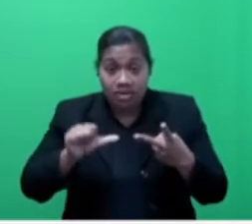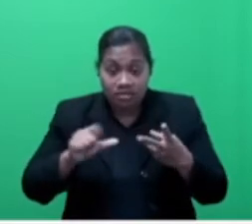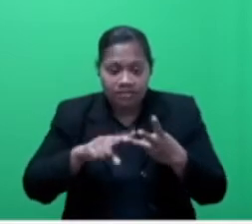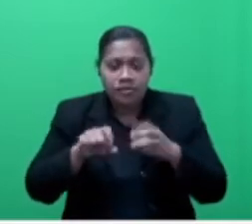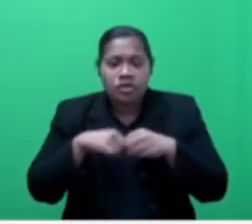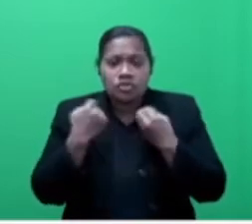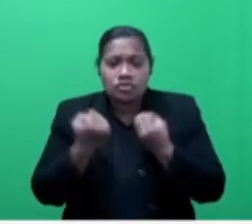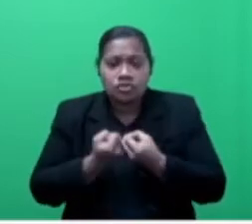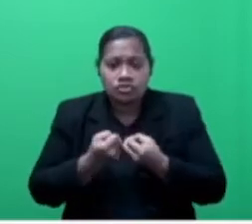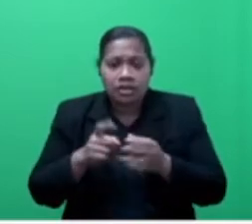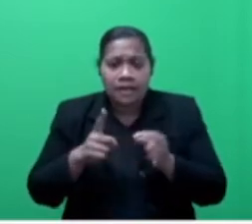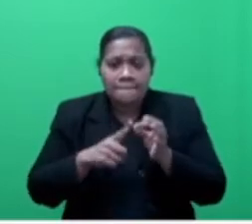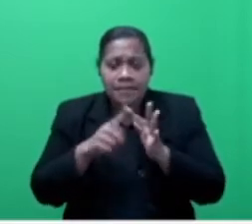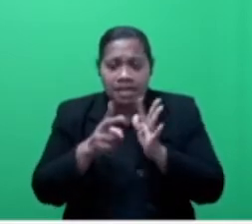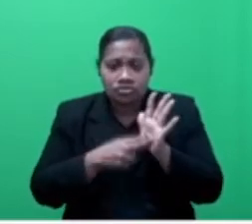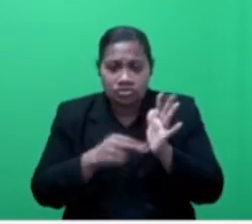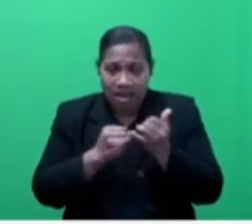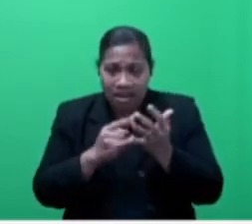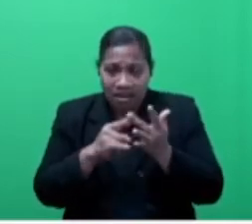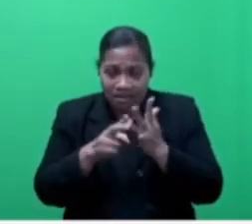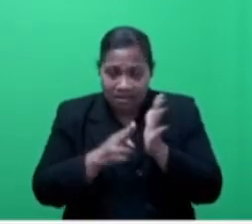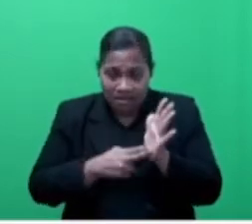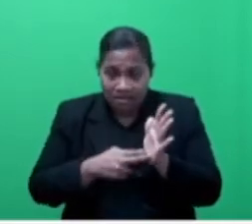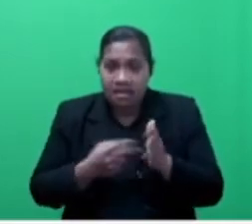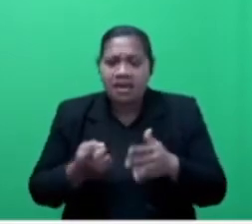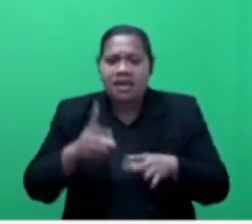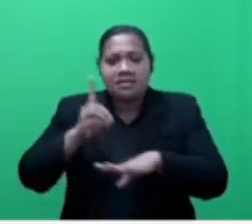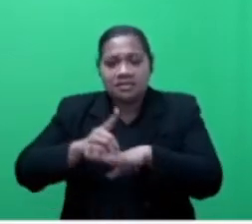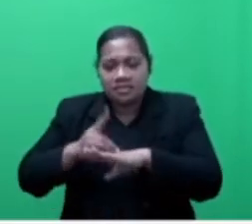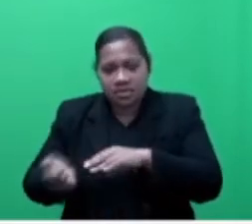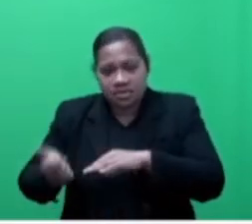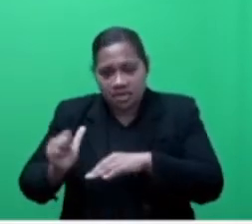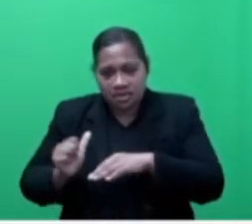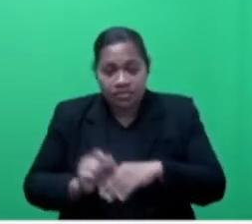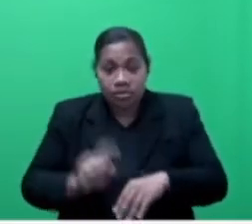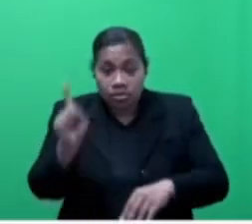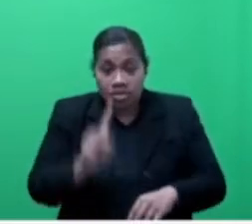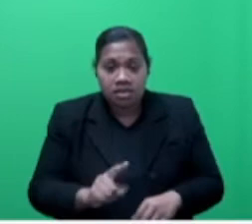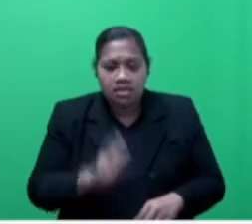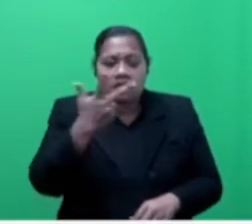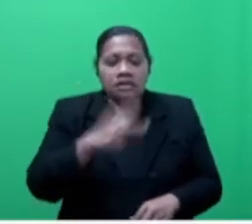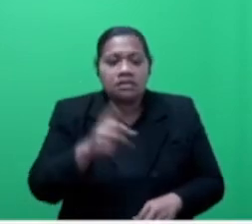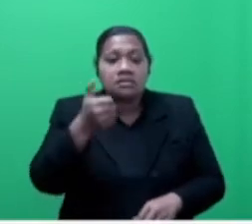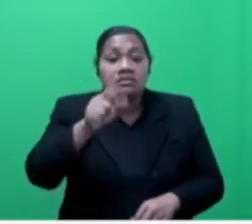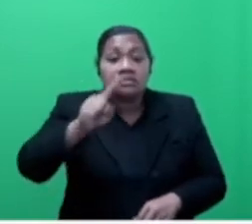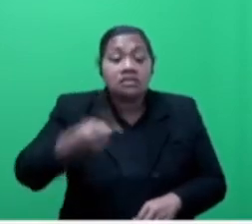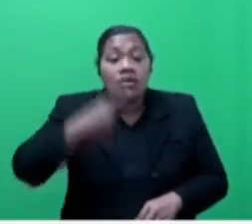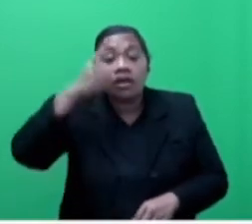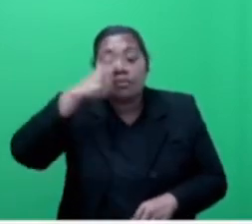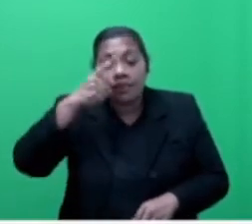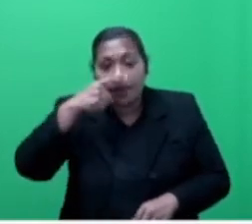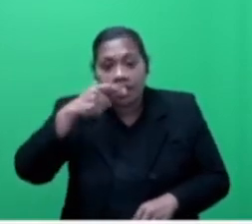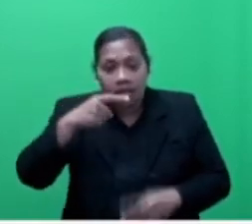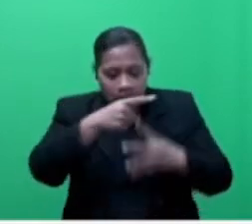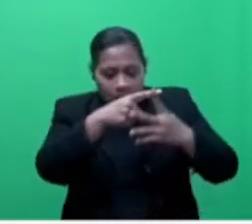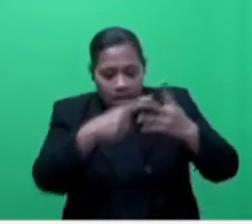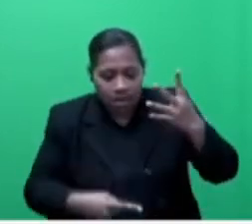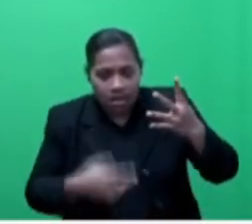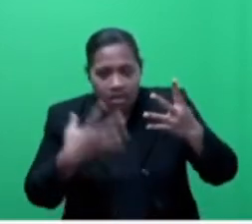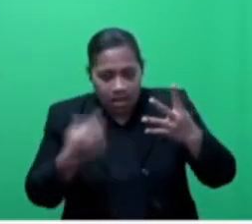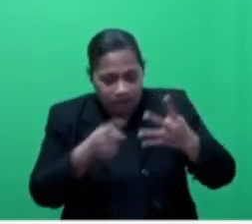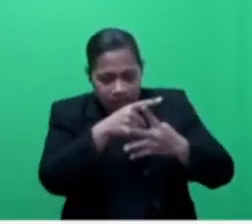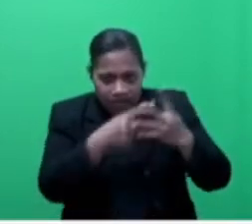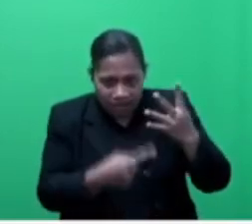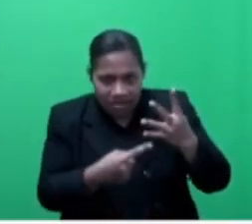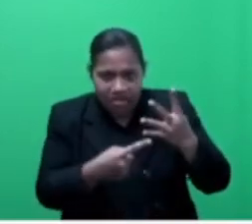Pension Scheme, and Disability Allowances. To date, we have 86,000 people under these 4 social protection programs, and